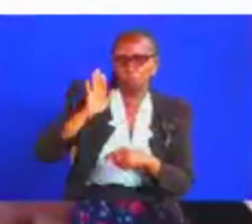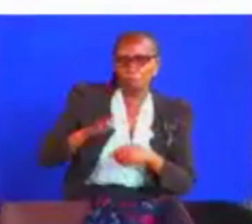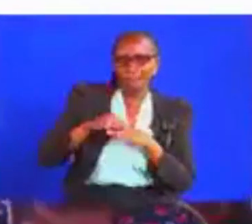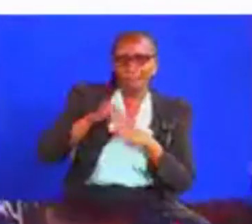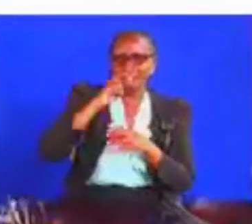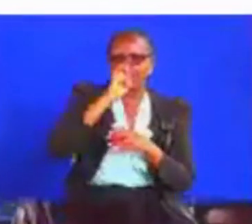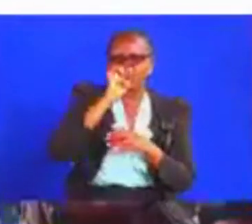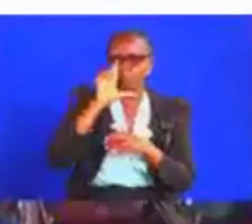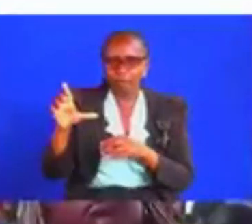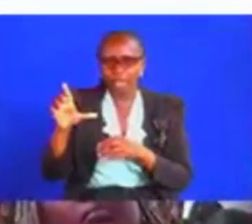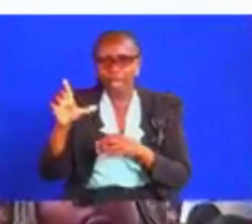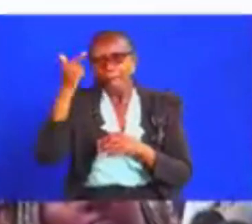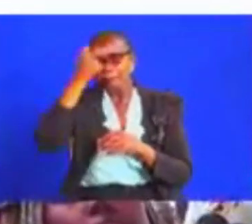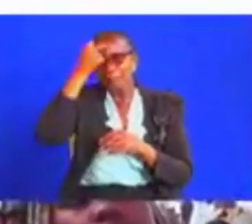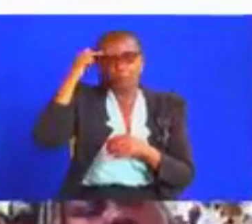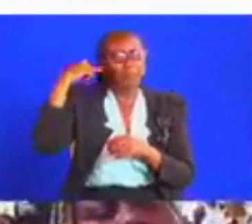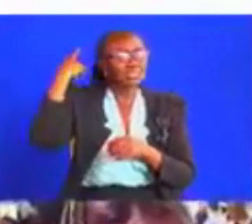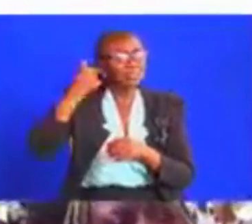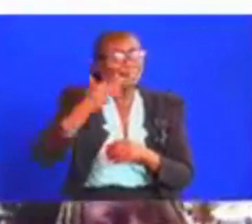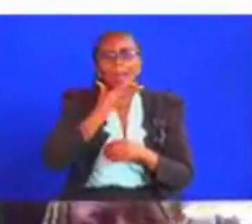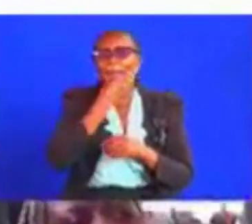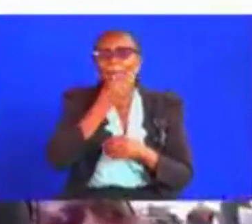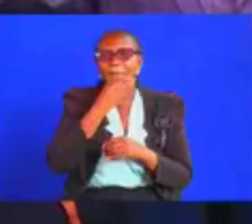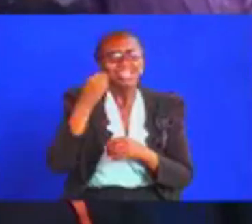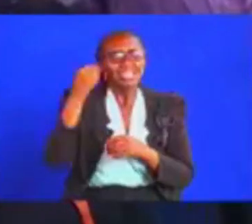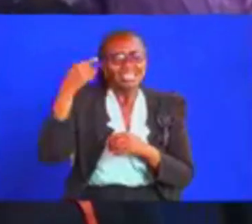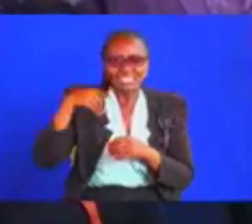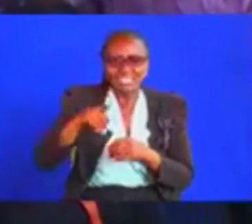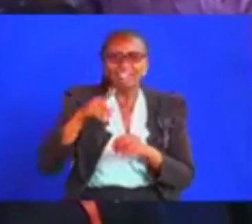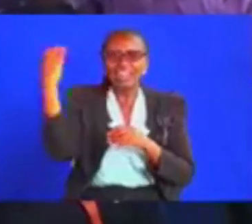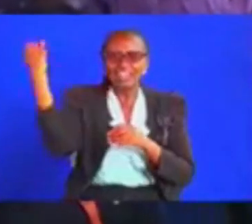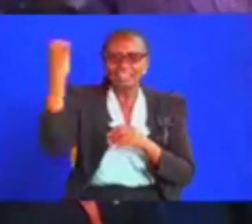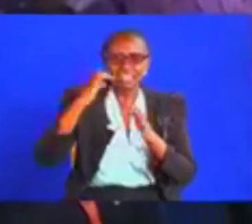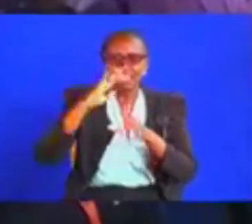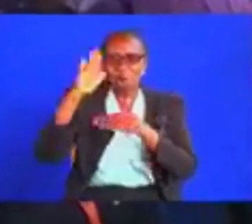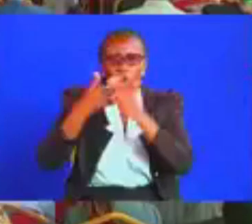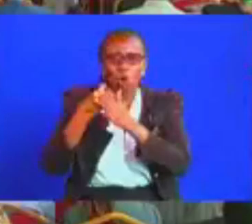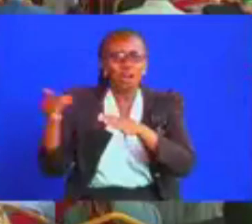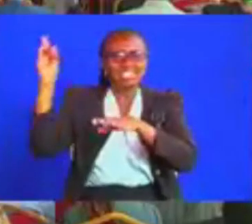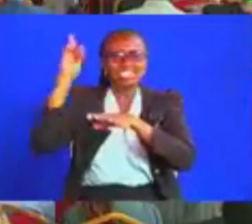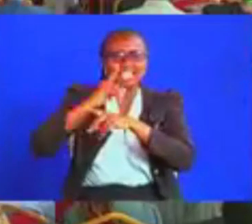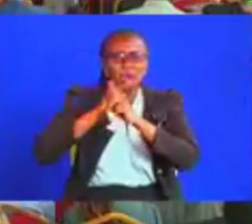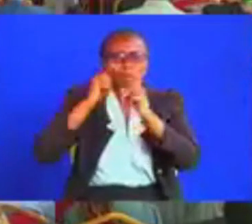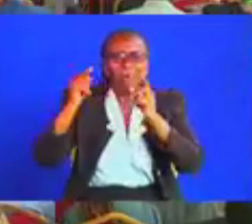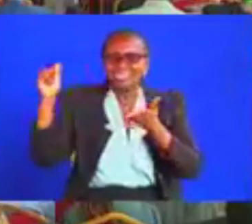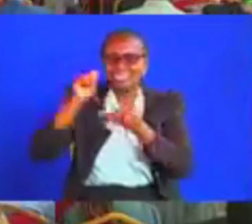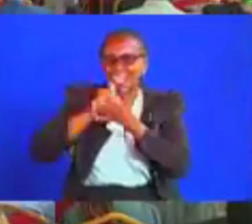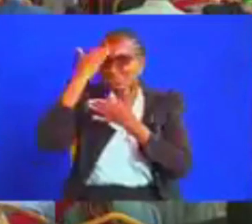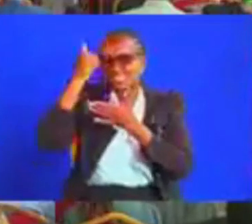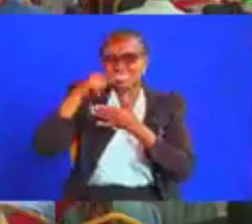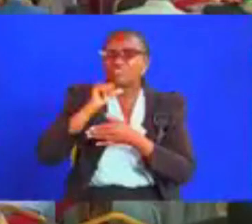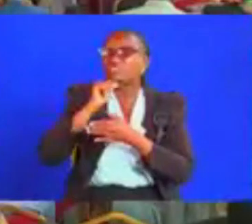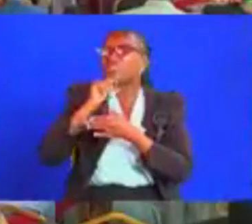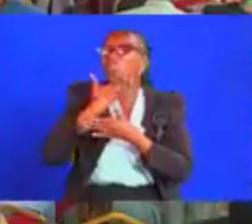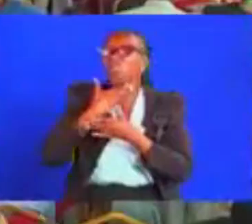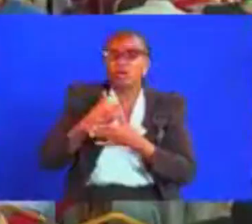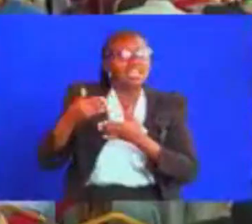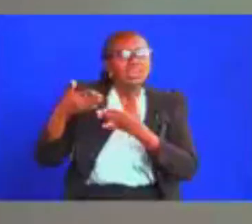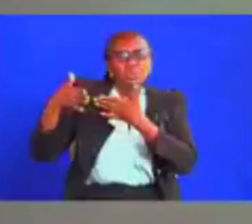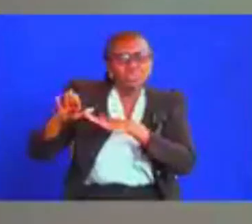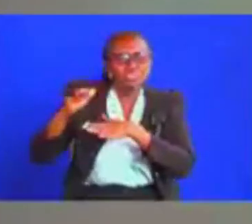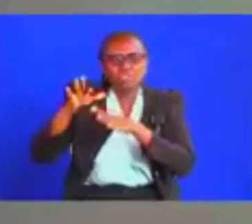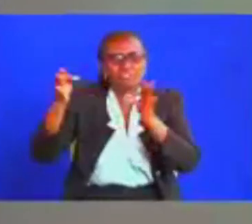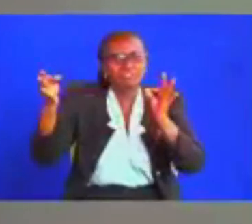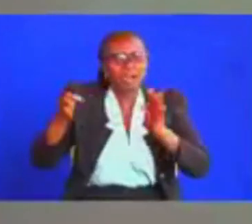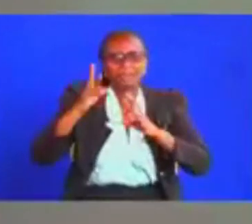well. So the madman in Gadara was an evangelist all the while. No wonder he does not want to let your family rest. No wonder he does